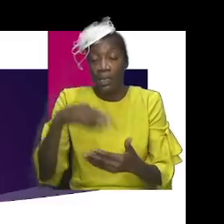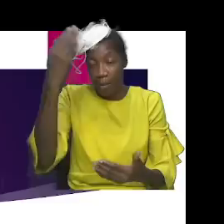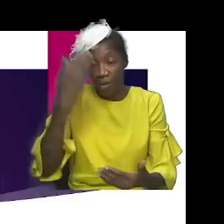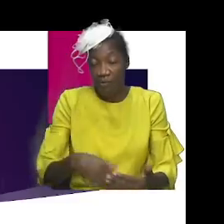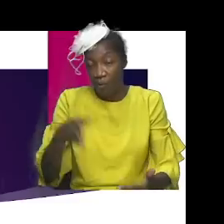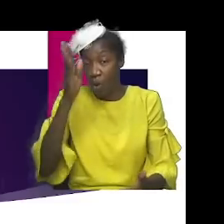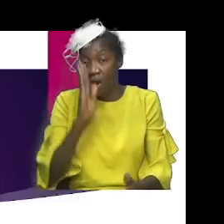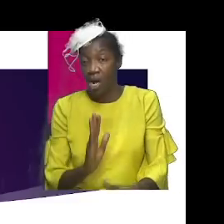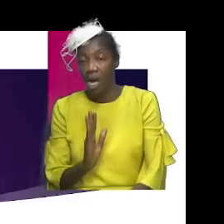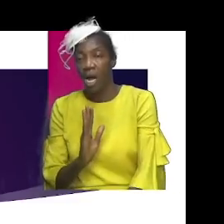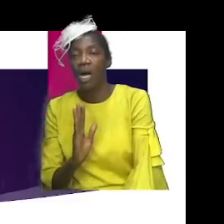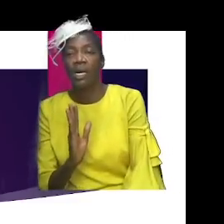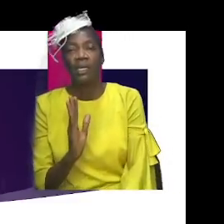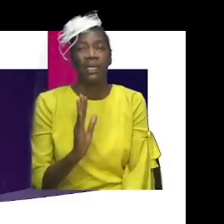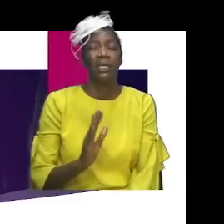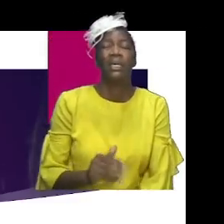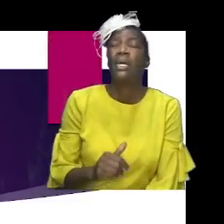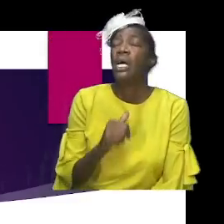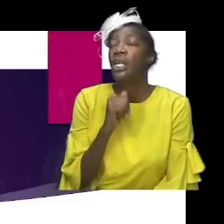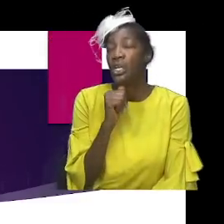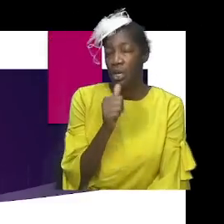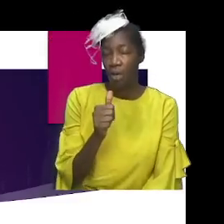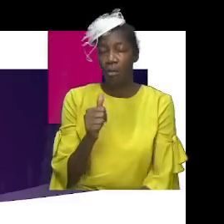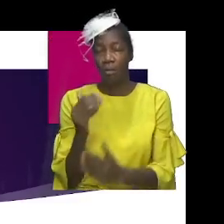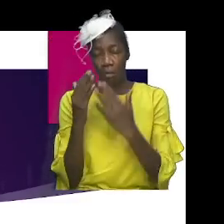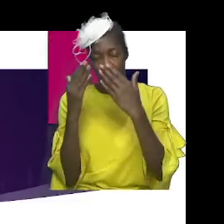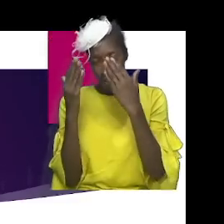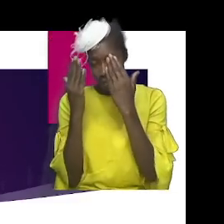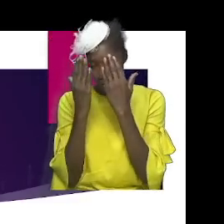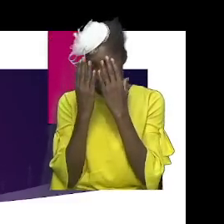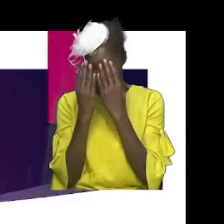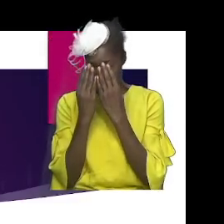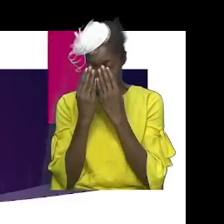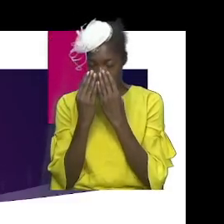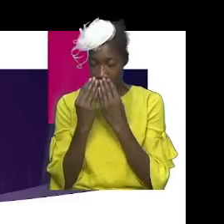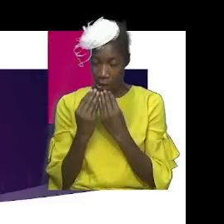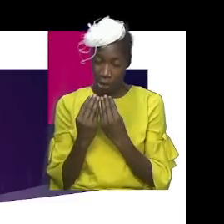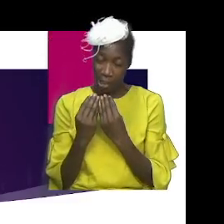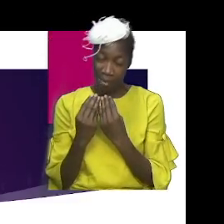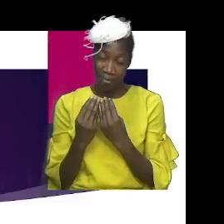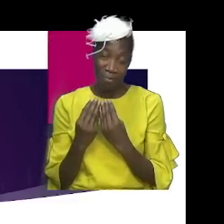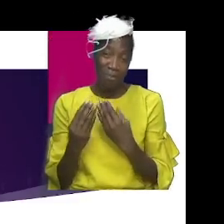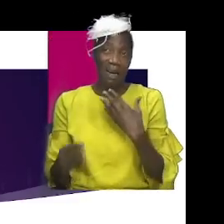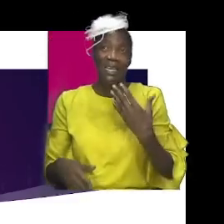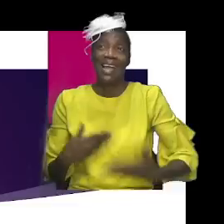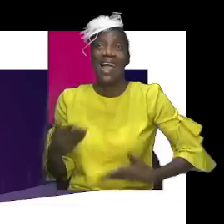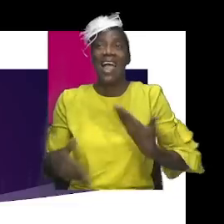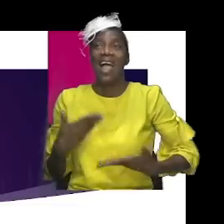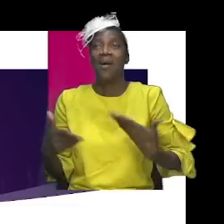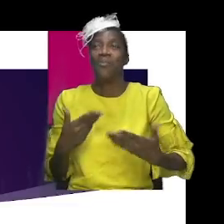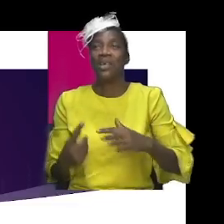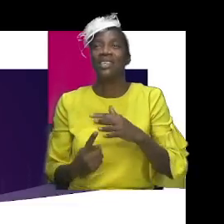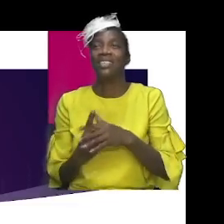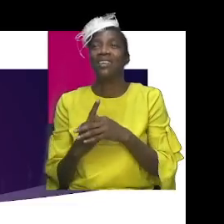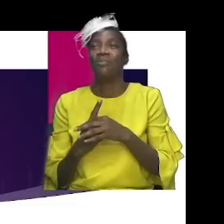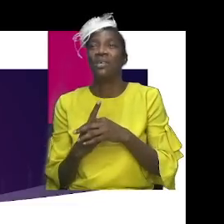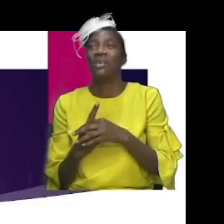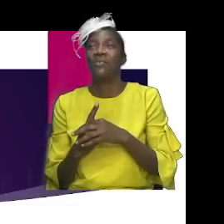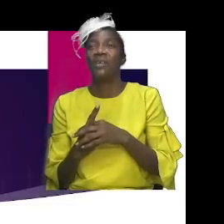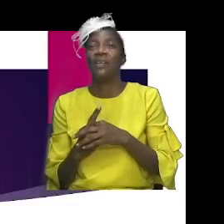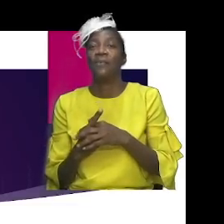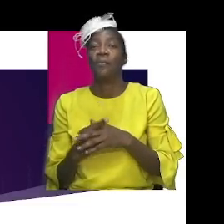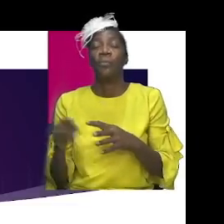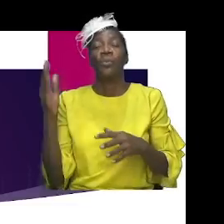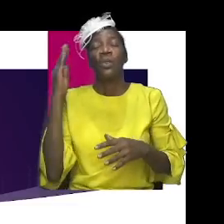the Apostle John said, we will not be ashamed, but we will be glad at his appearing, because we know how